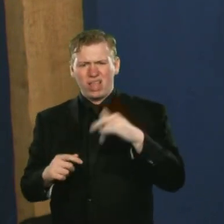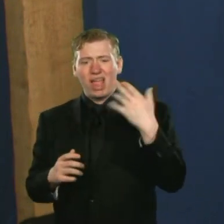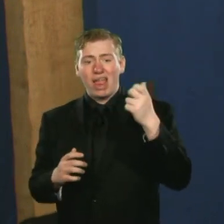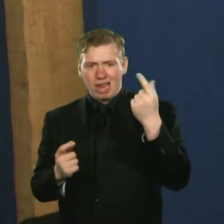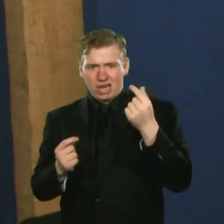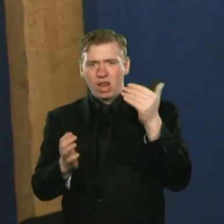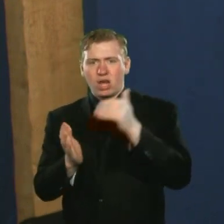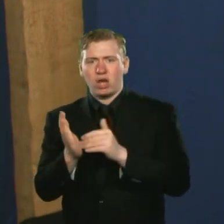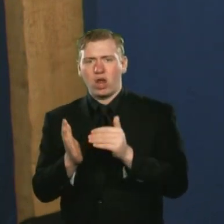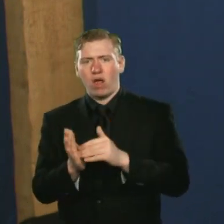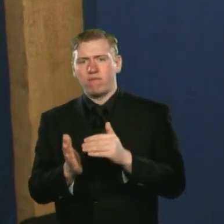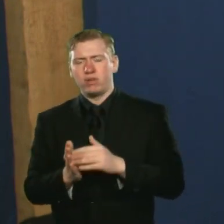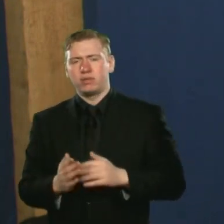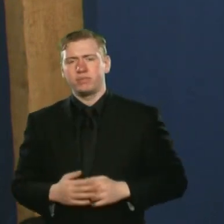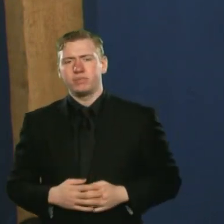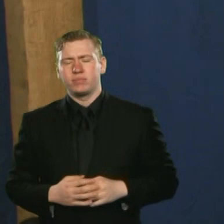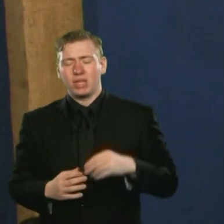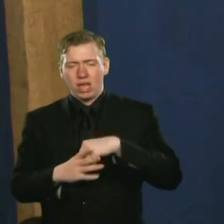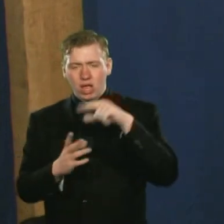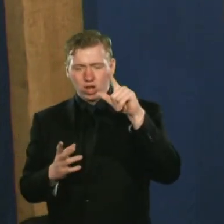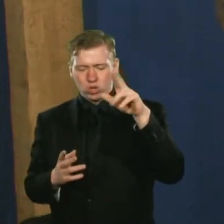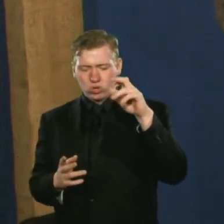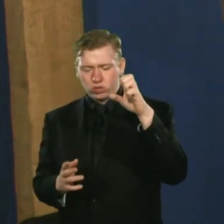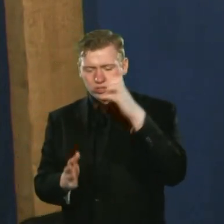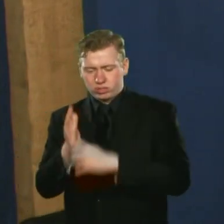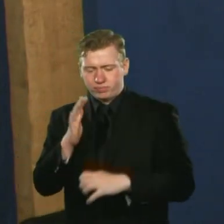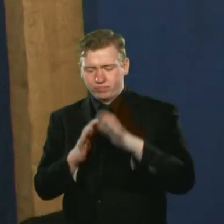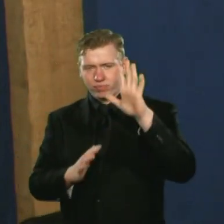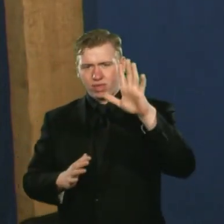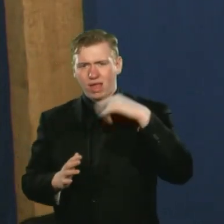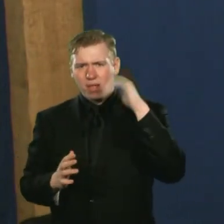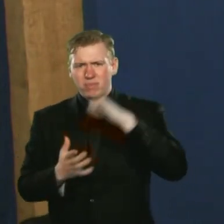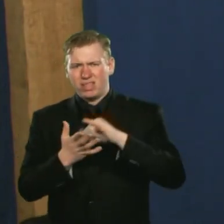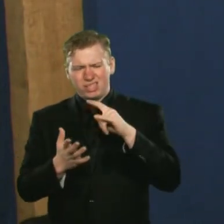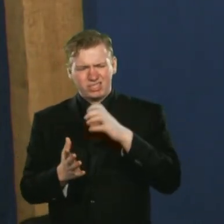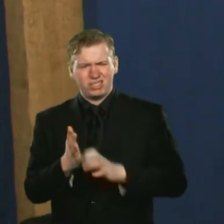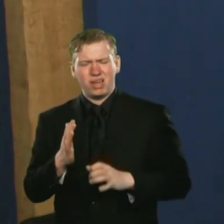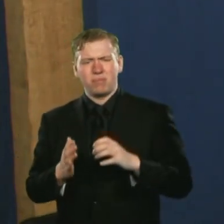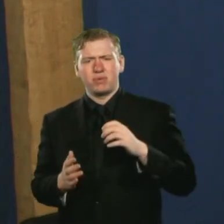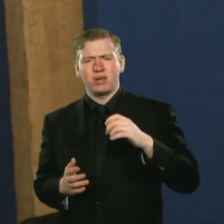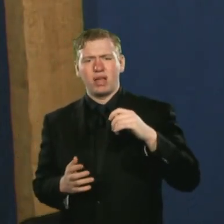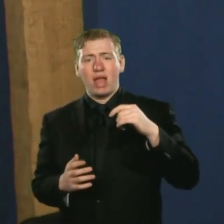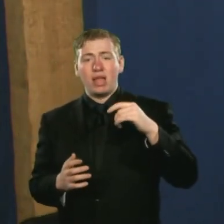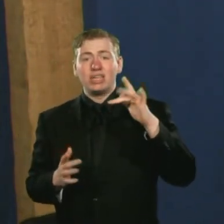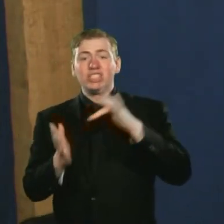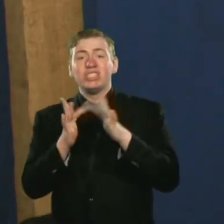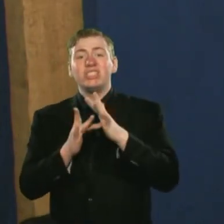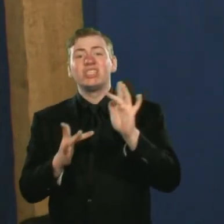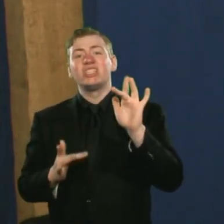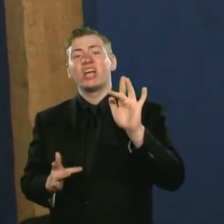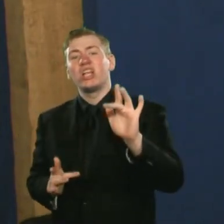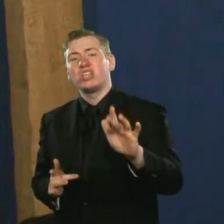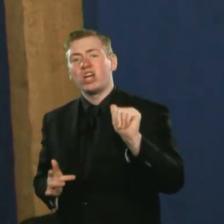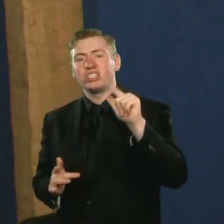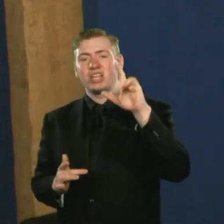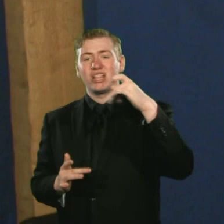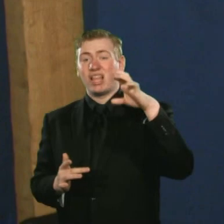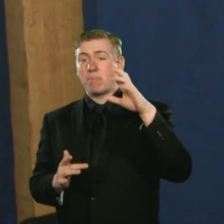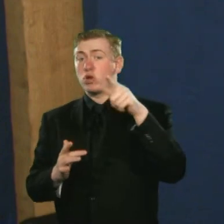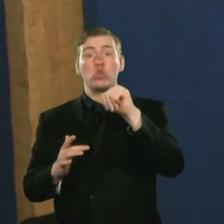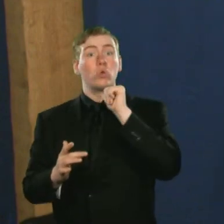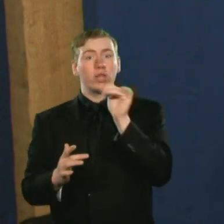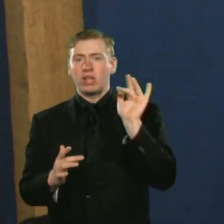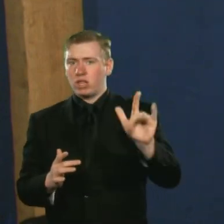often. In Luke chapter 5, I believe that's the chapter, Jesus touched a man, touched a leper. That was something you didn't